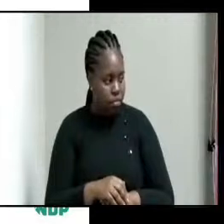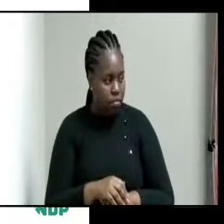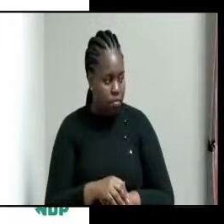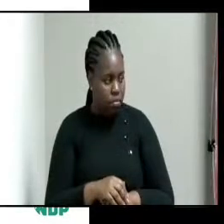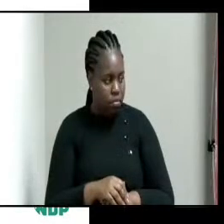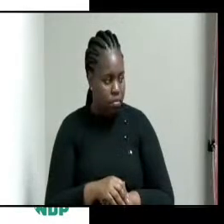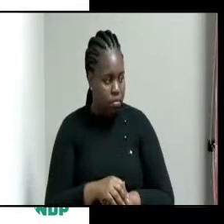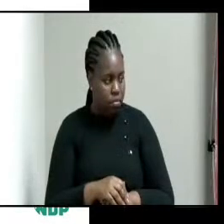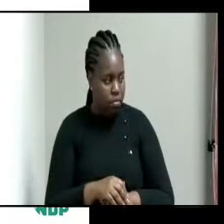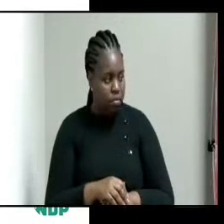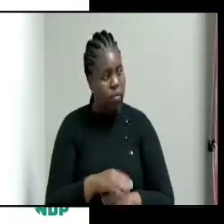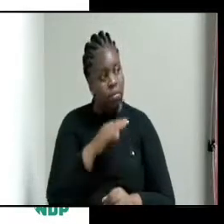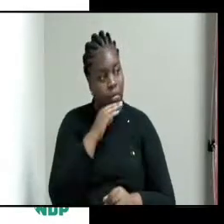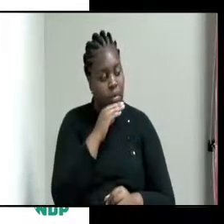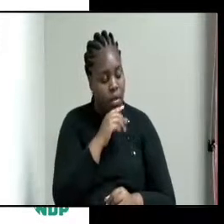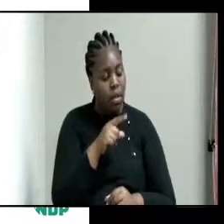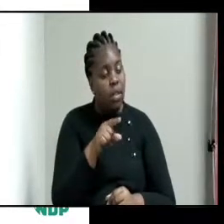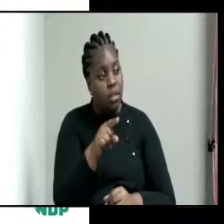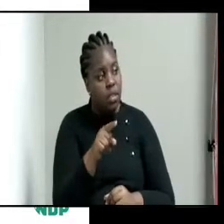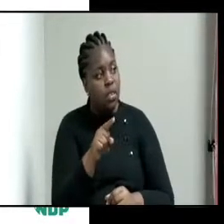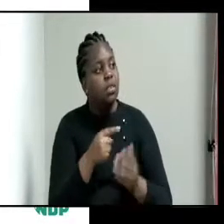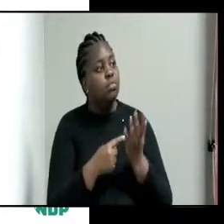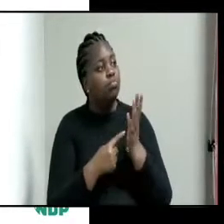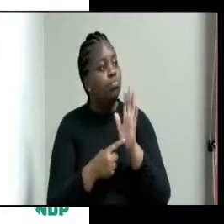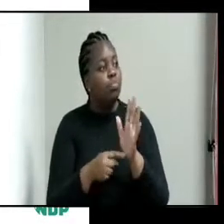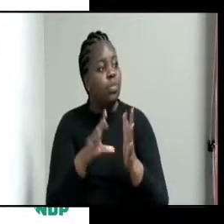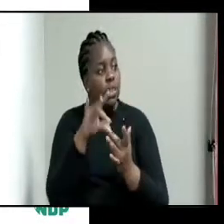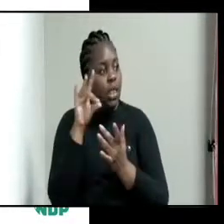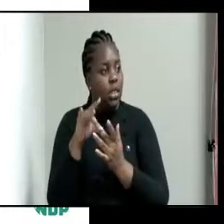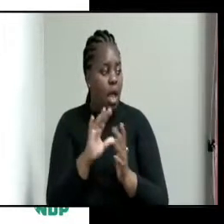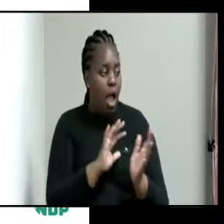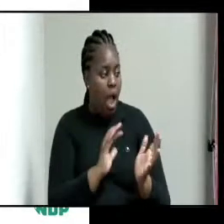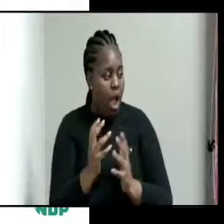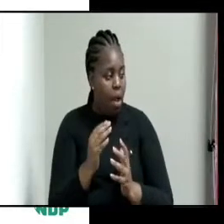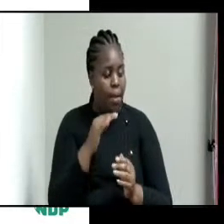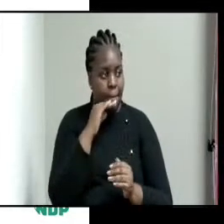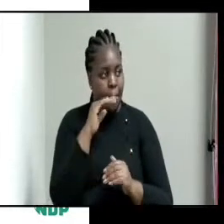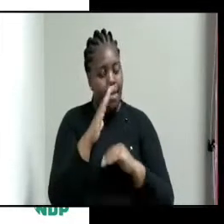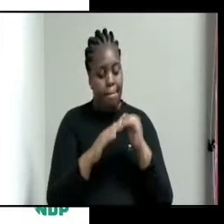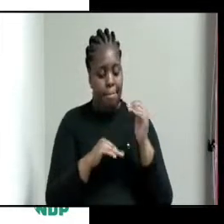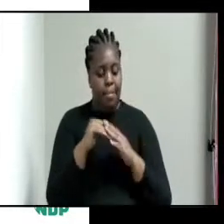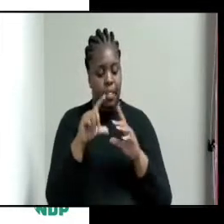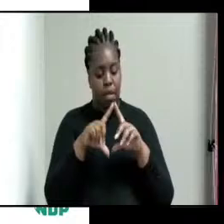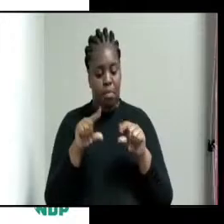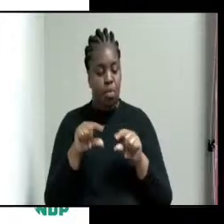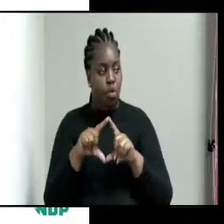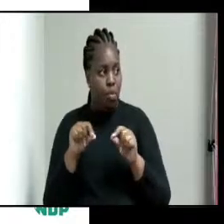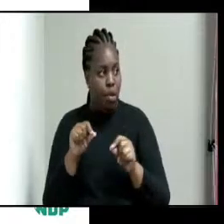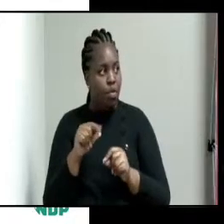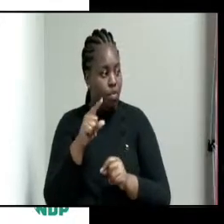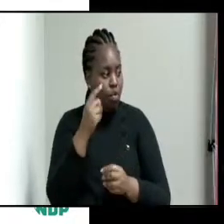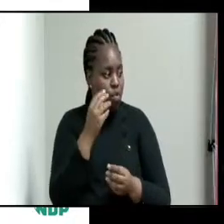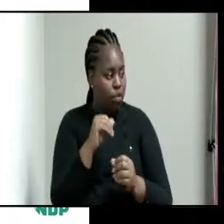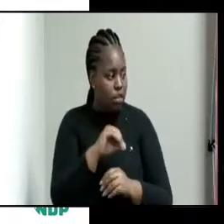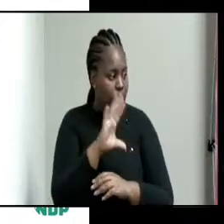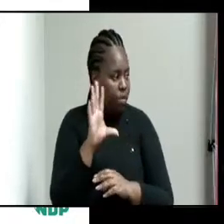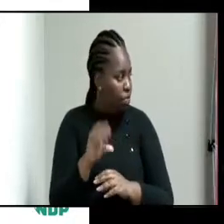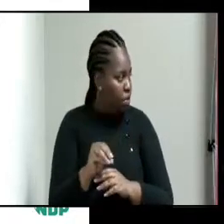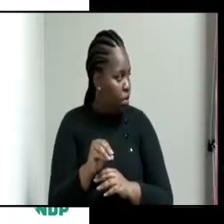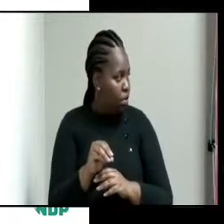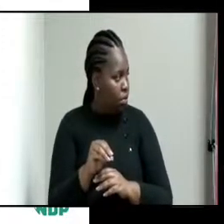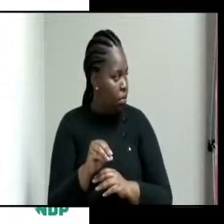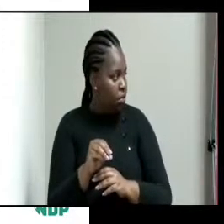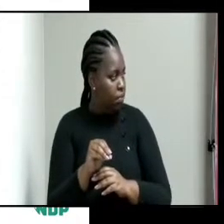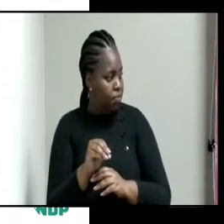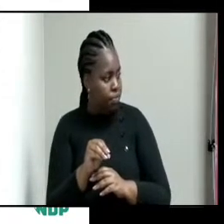how the dimensions and indicators have been selected, these building blocks to this South African MODA.